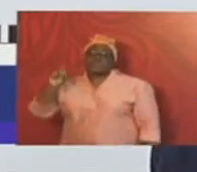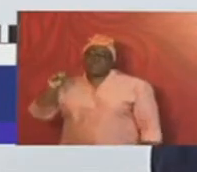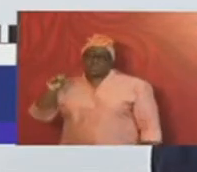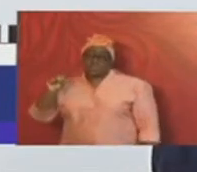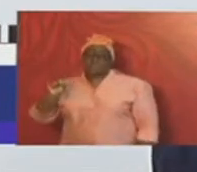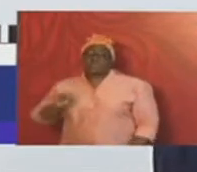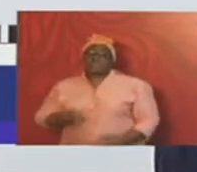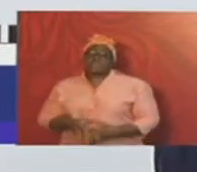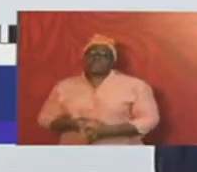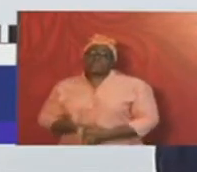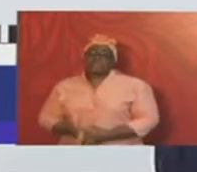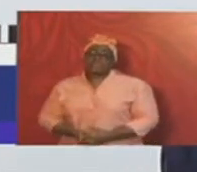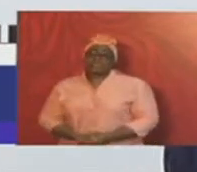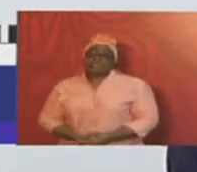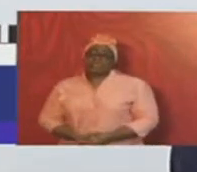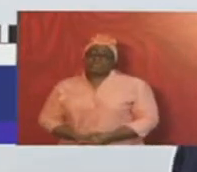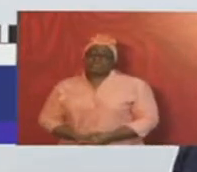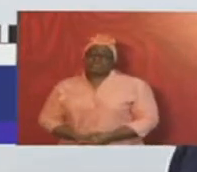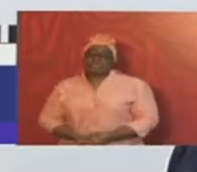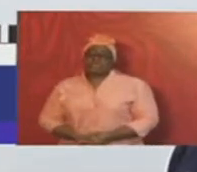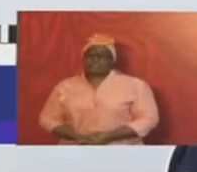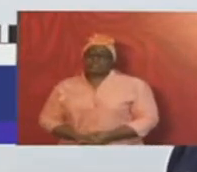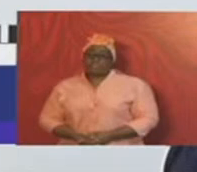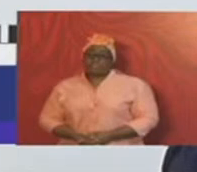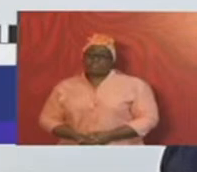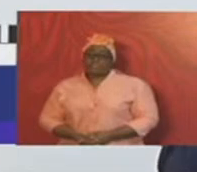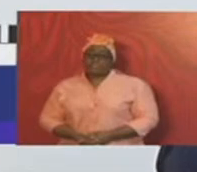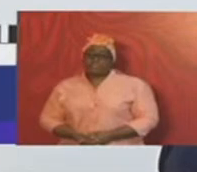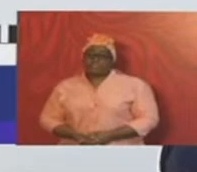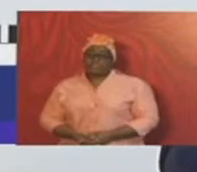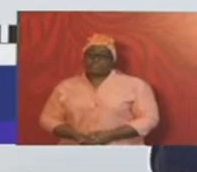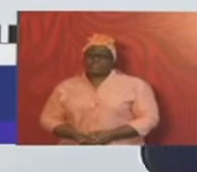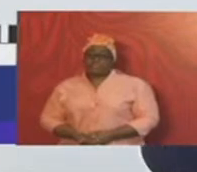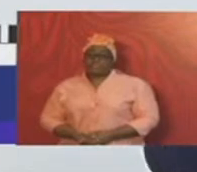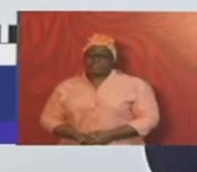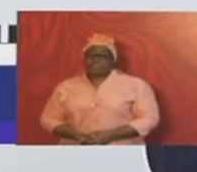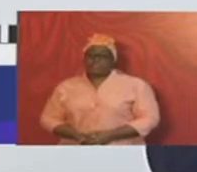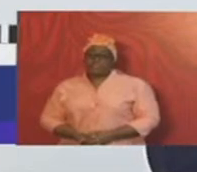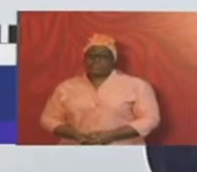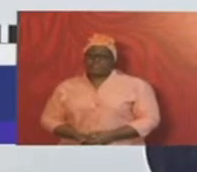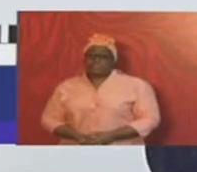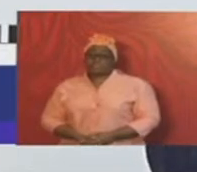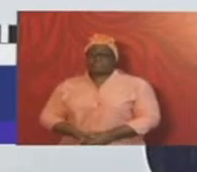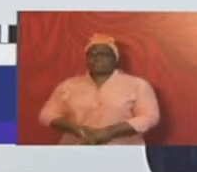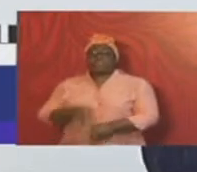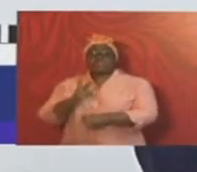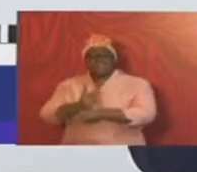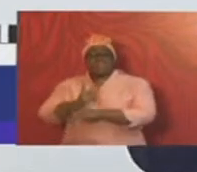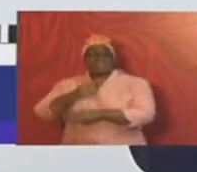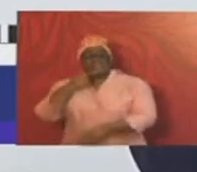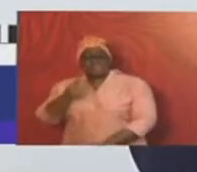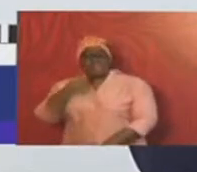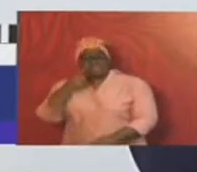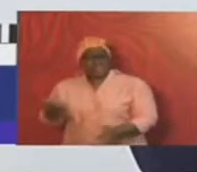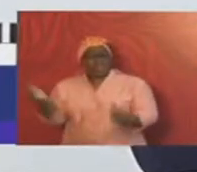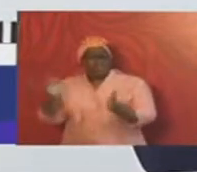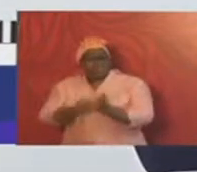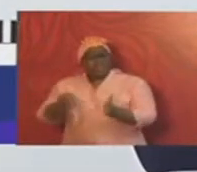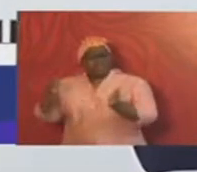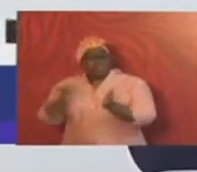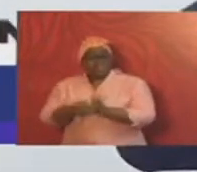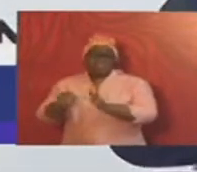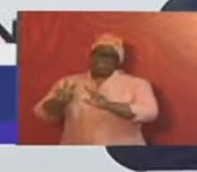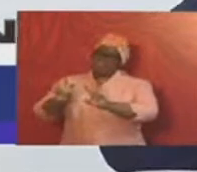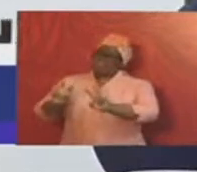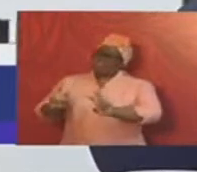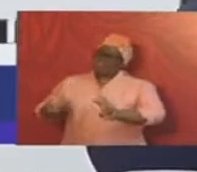to get that out of our vocabulary. They have gone through animal testing and 3 phases of